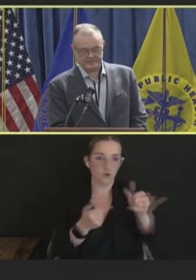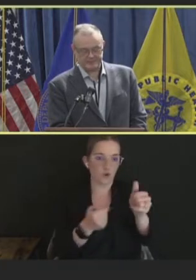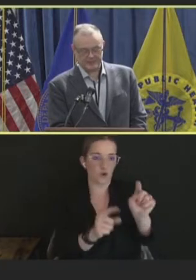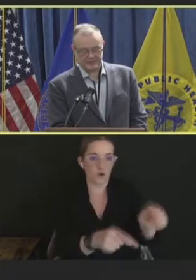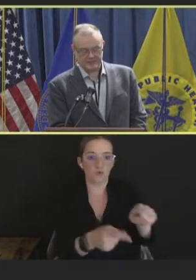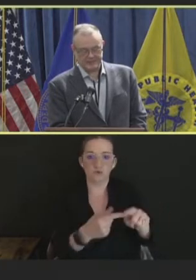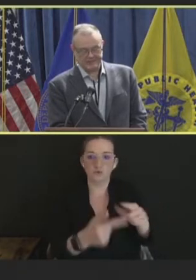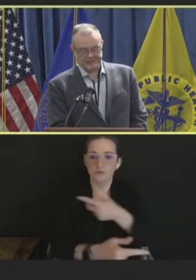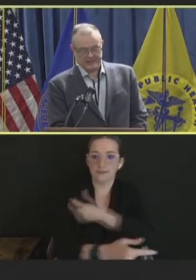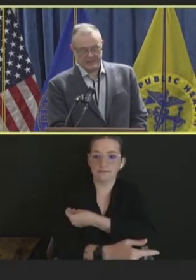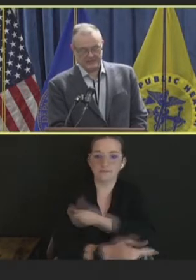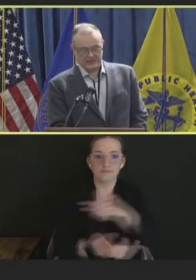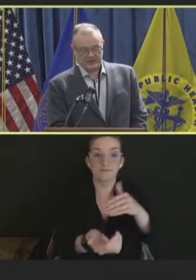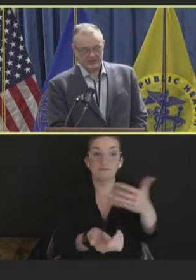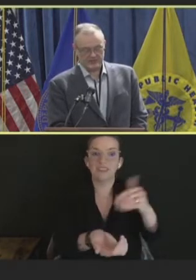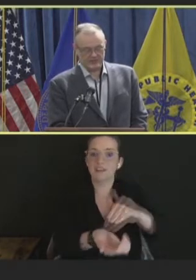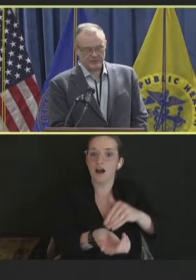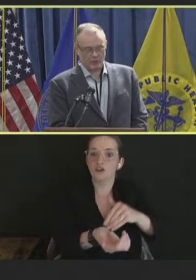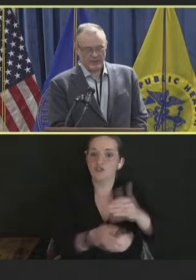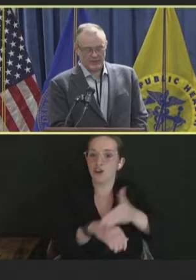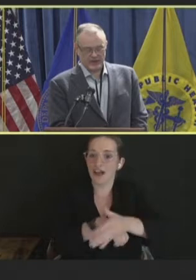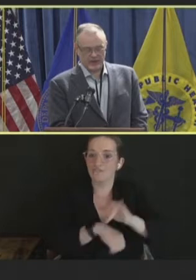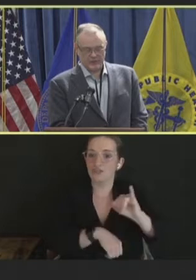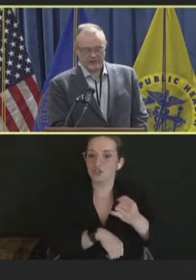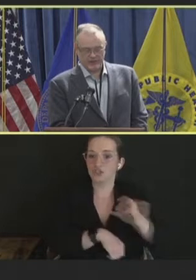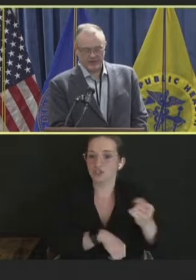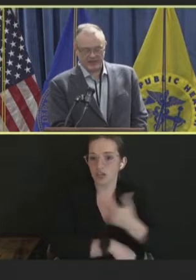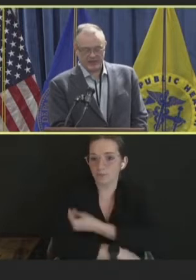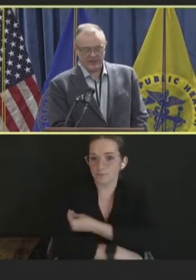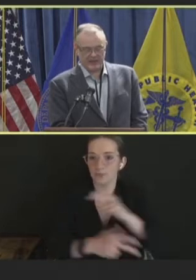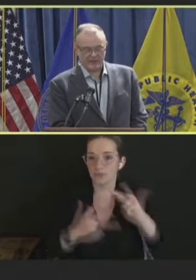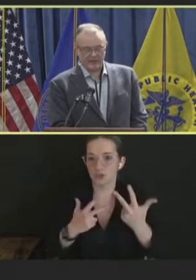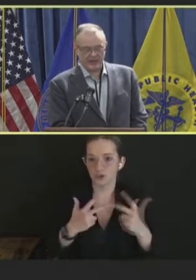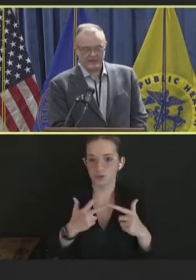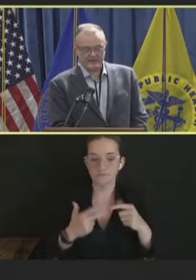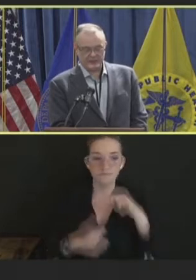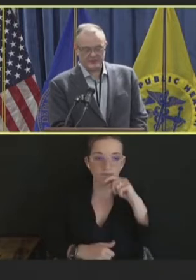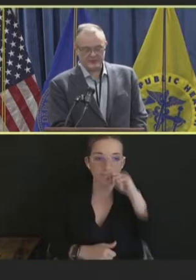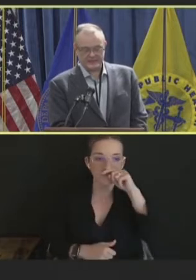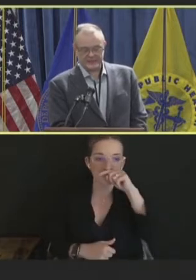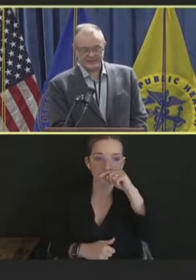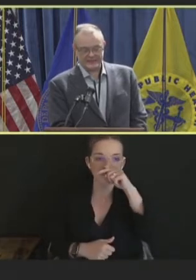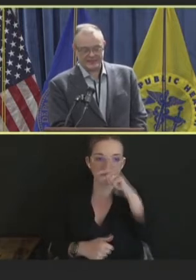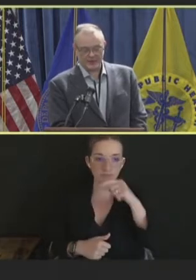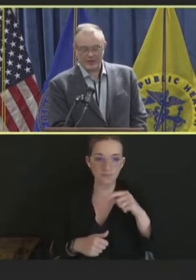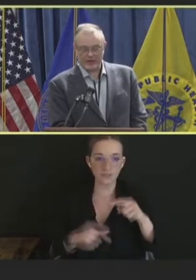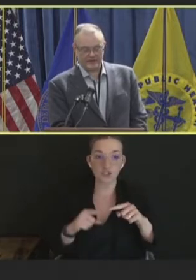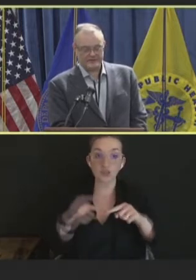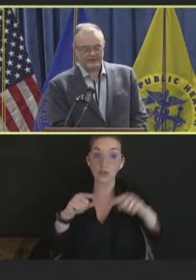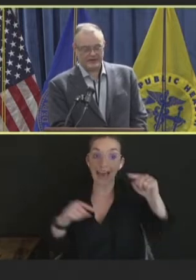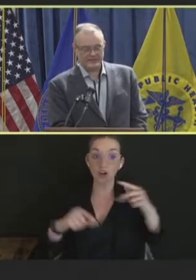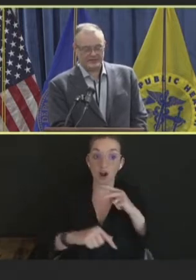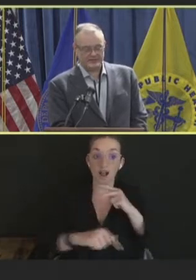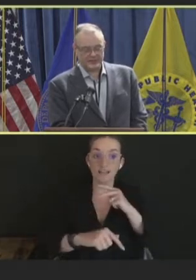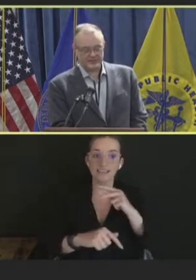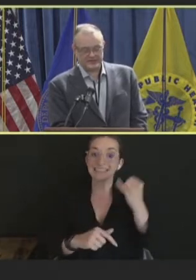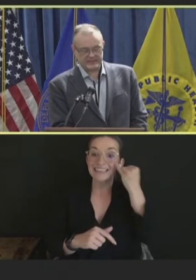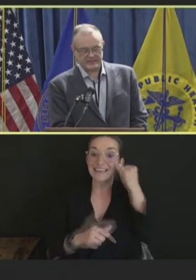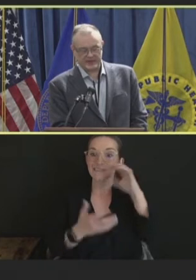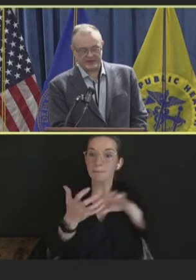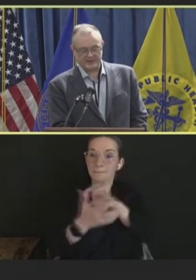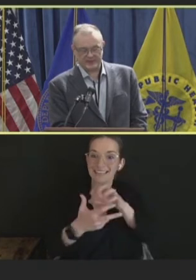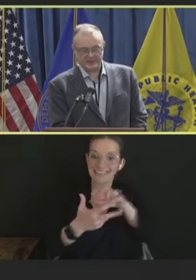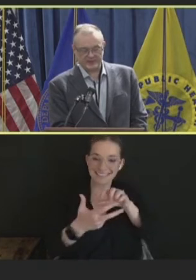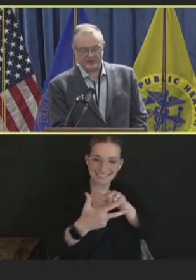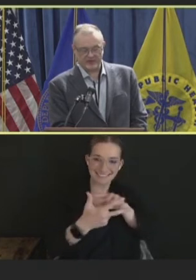boost. So just to wrap it up, I mean, the heterologous boost elicited similar or higher serologic responses as